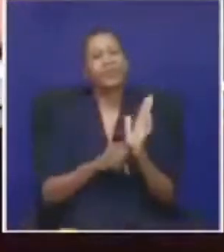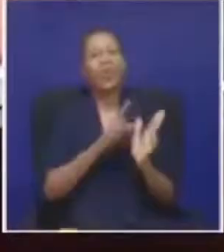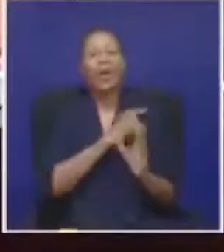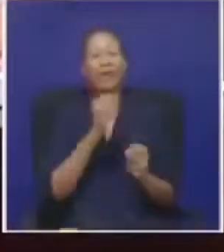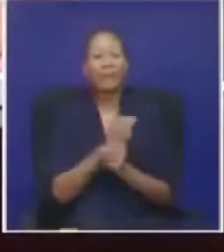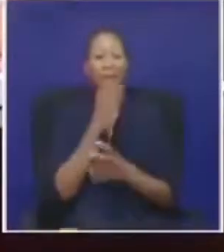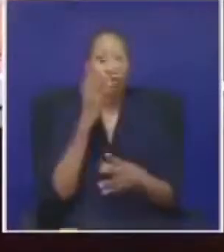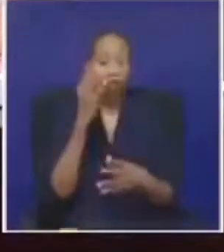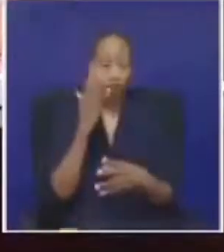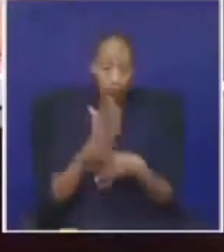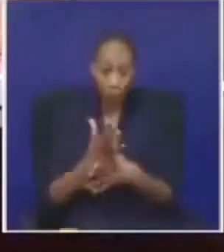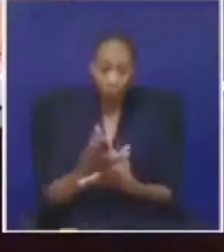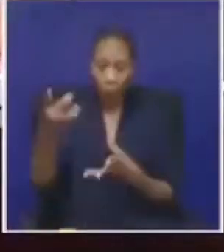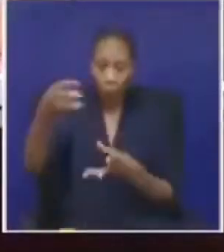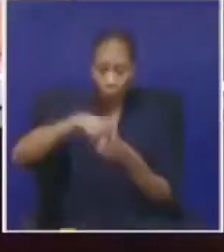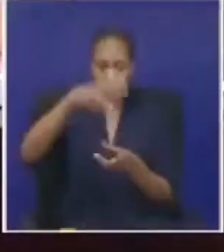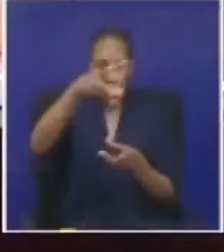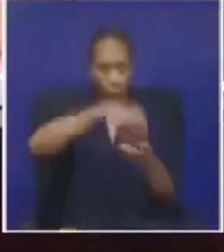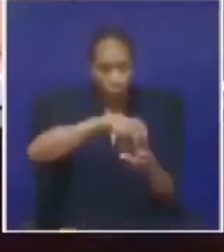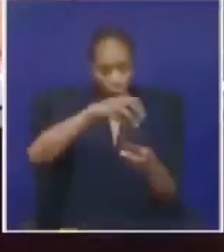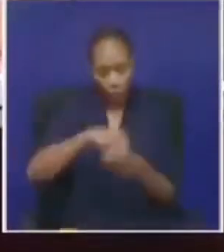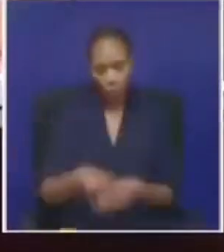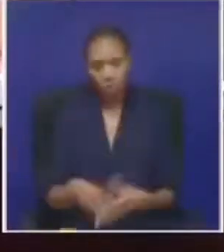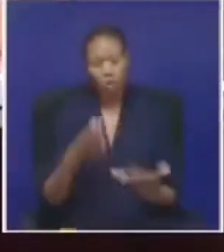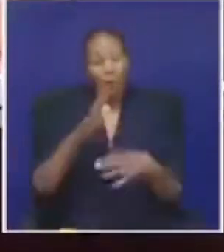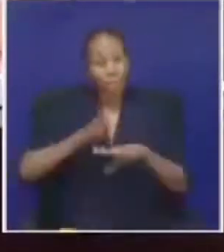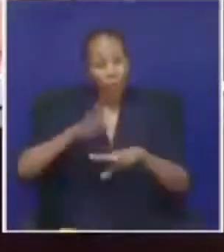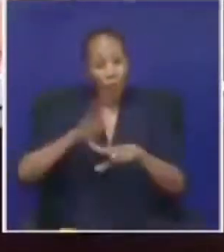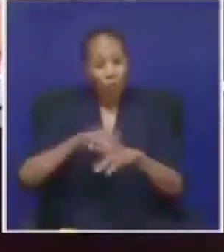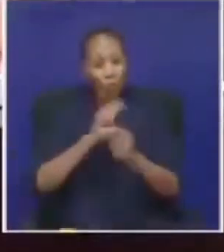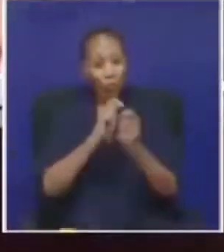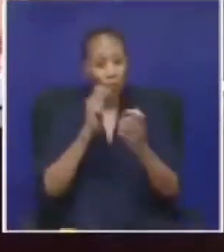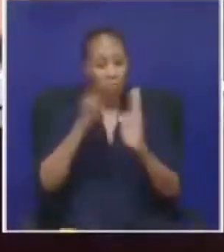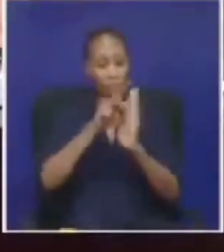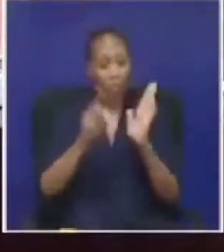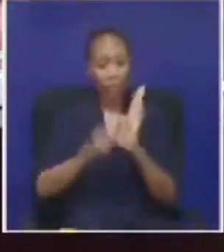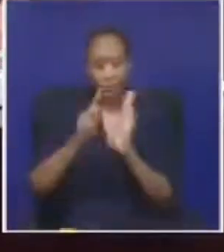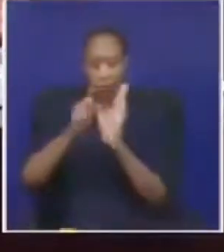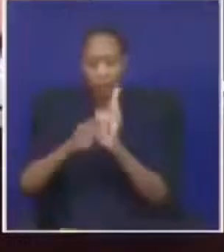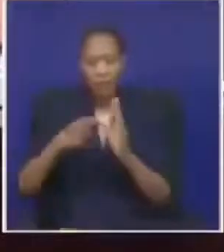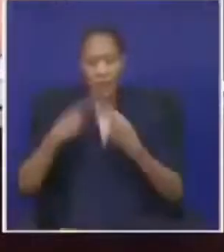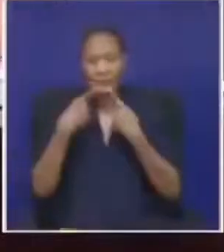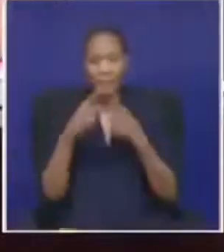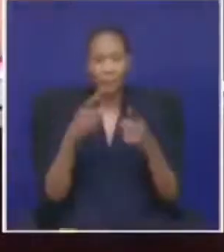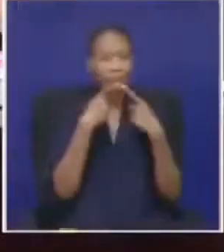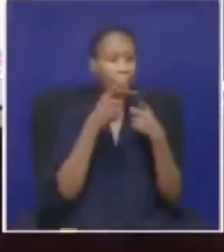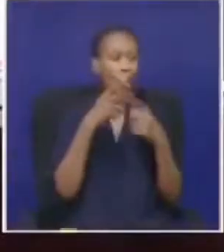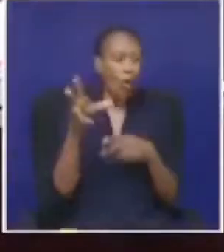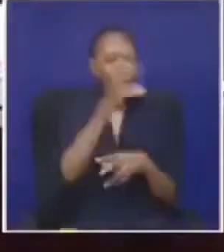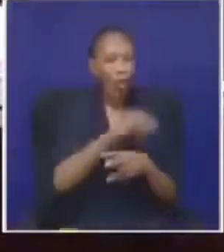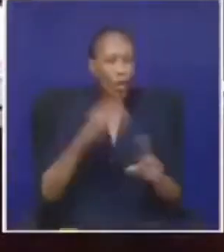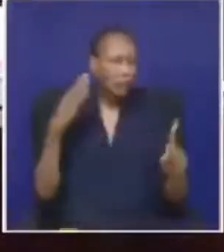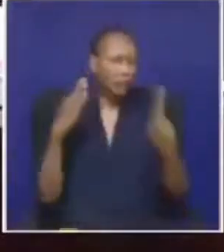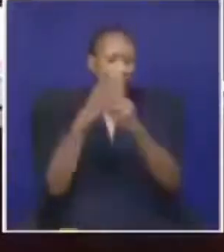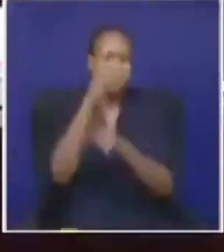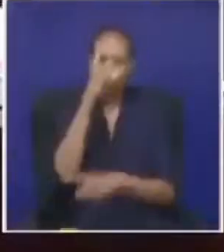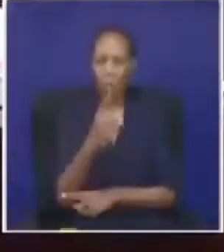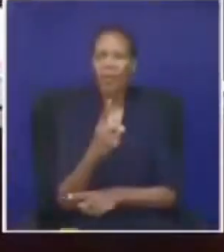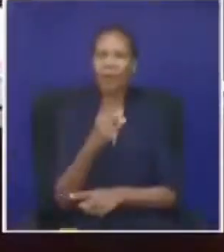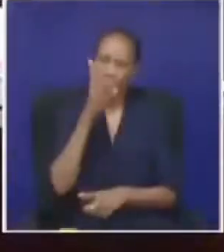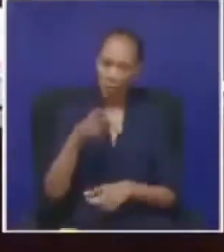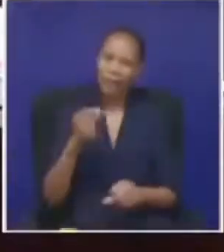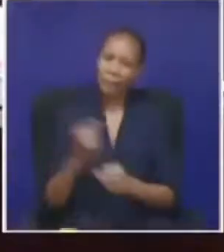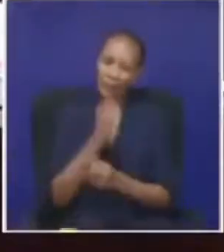Most of these reforms I'm talking about are intended to ensure exactly